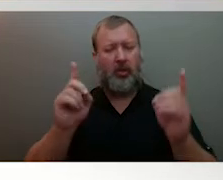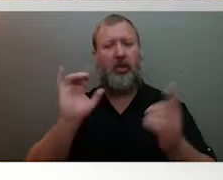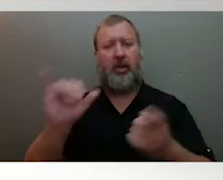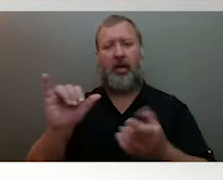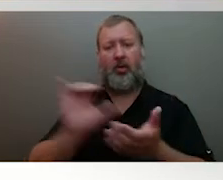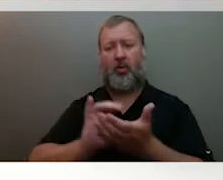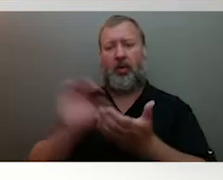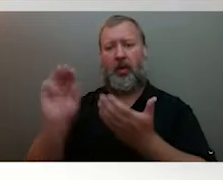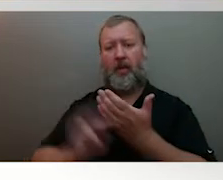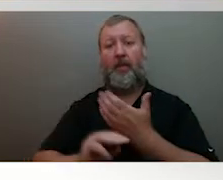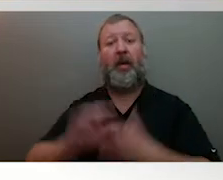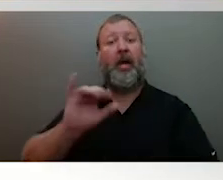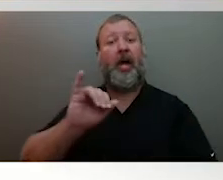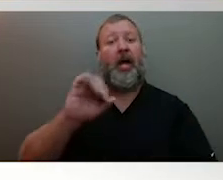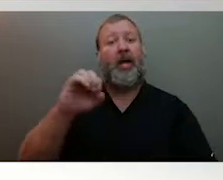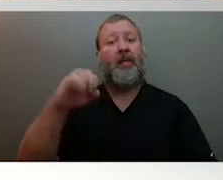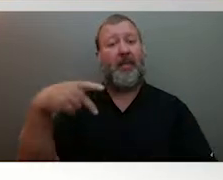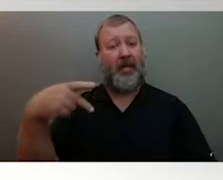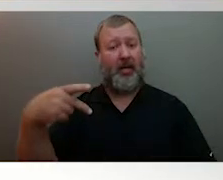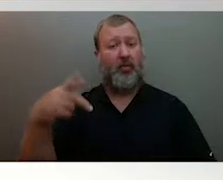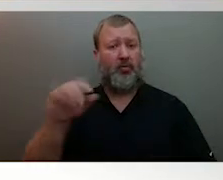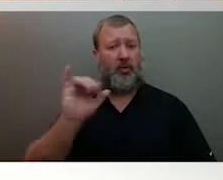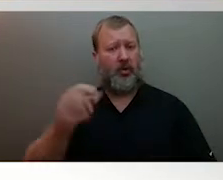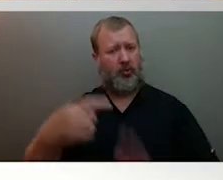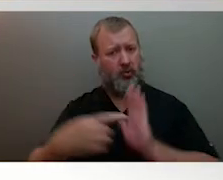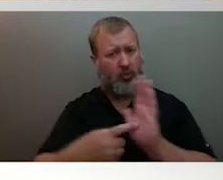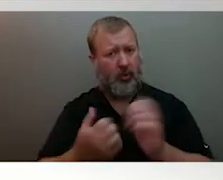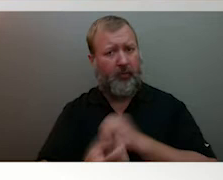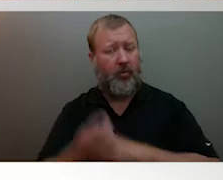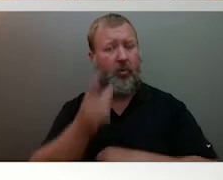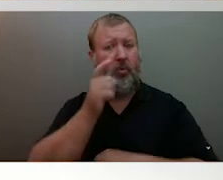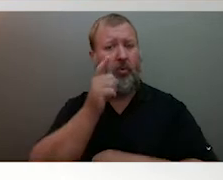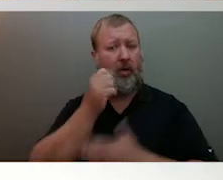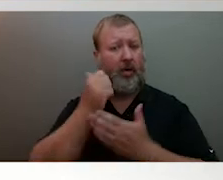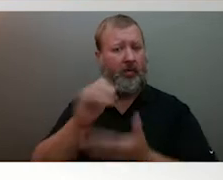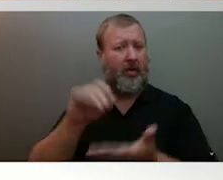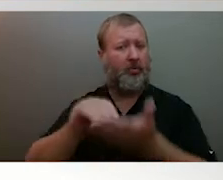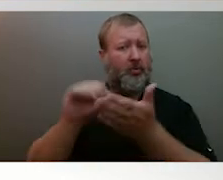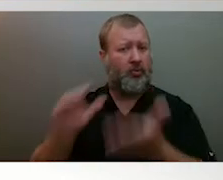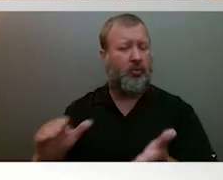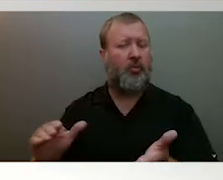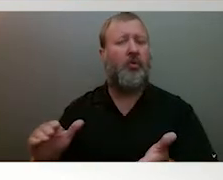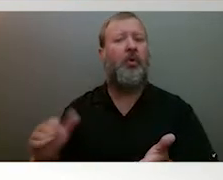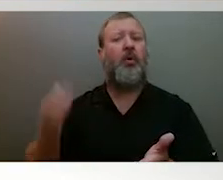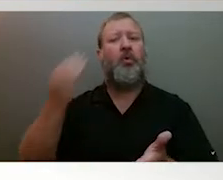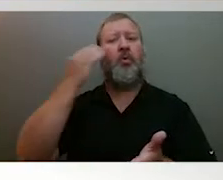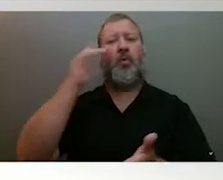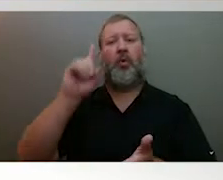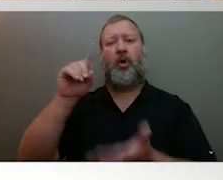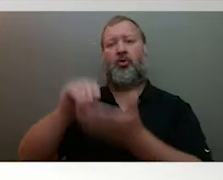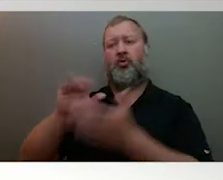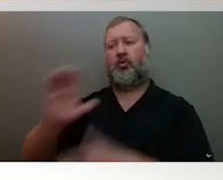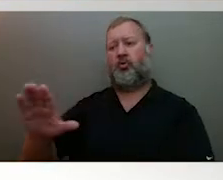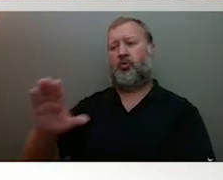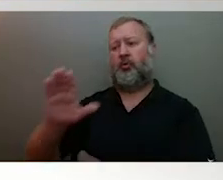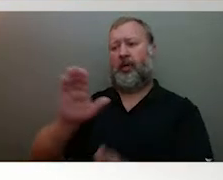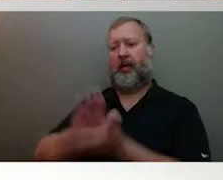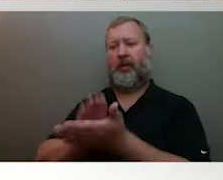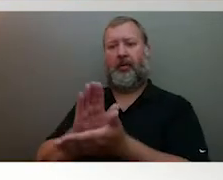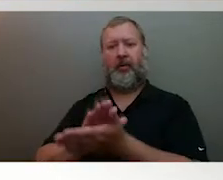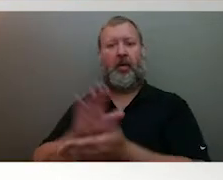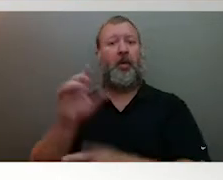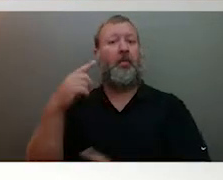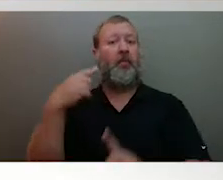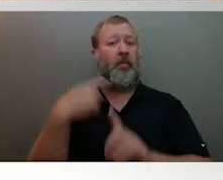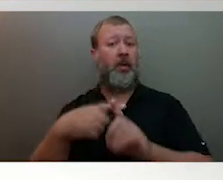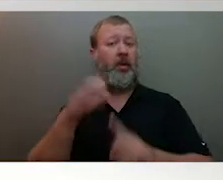curriculum. The IEP team does this to show everyone who may assist with that student in knowing where the student is academically as well